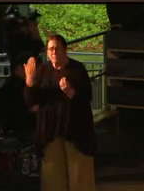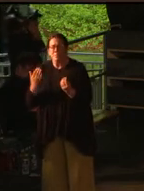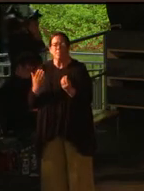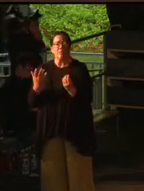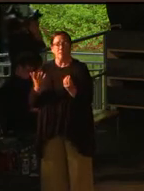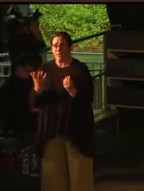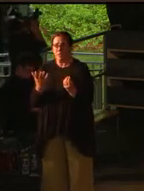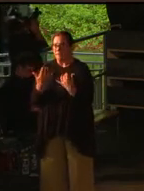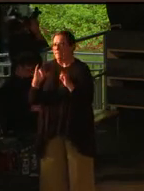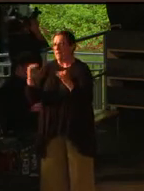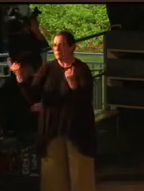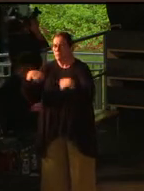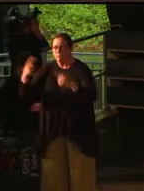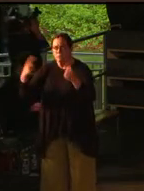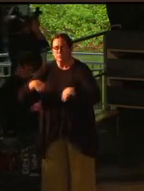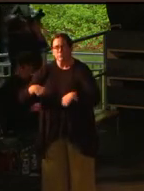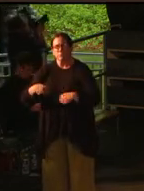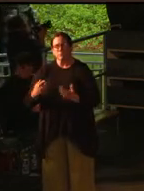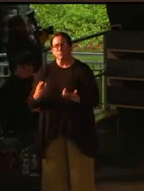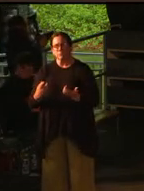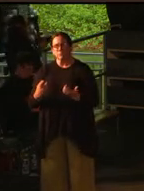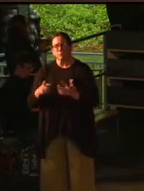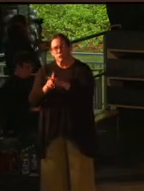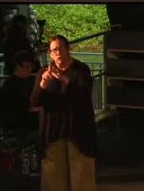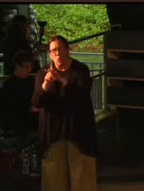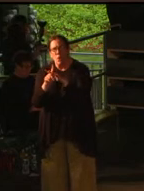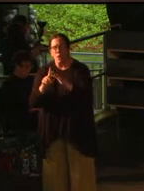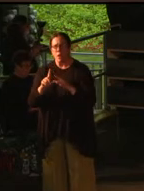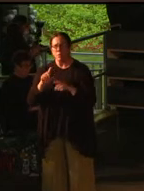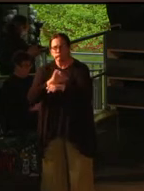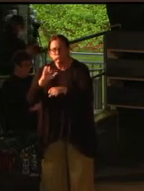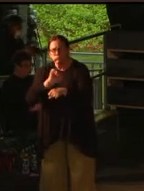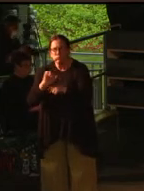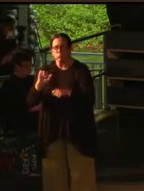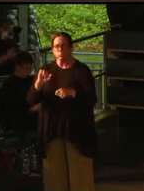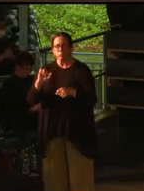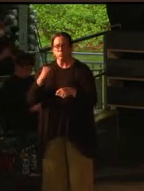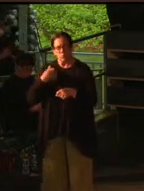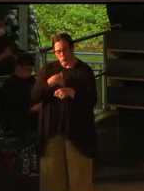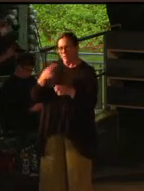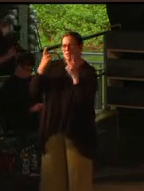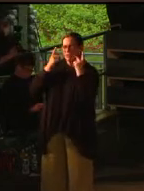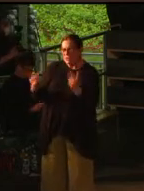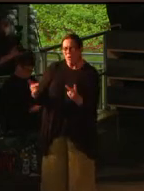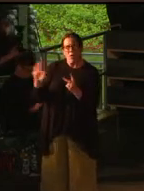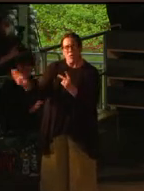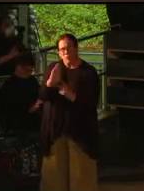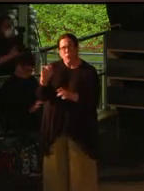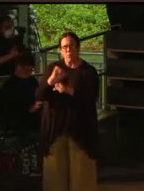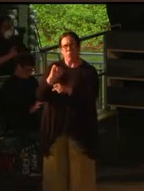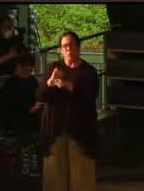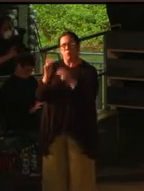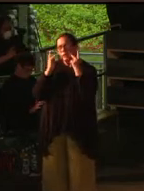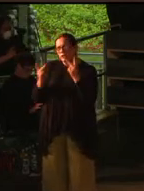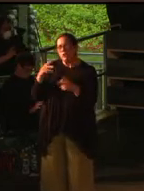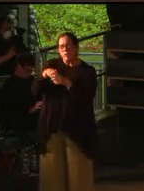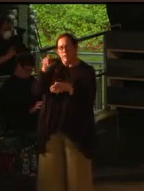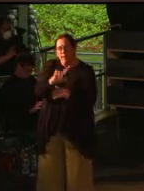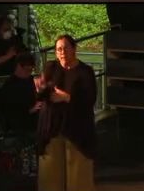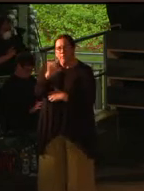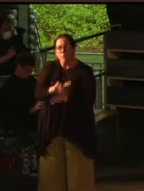You worked hard to achieve the best that you could. We saw you. We saw you in the library, in